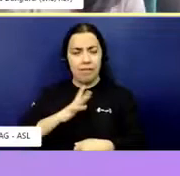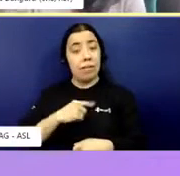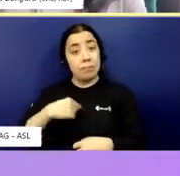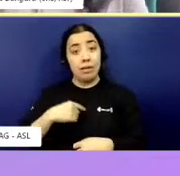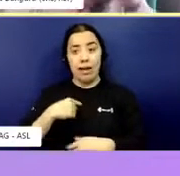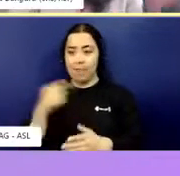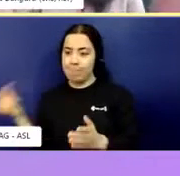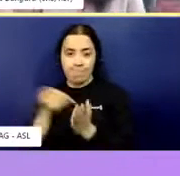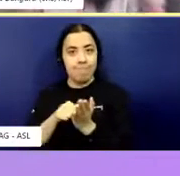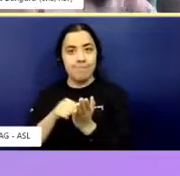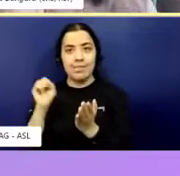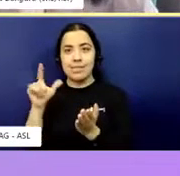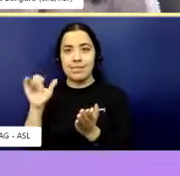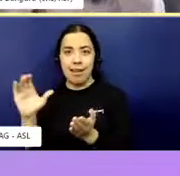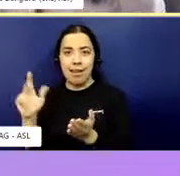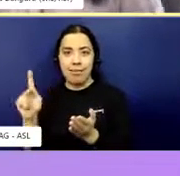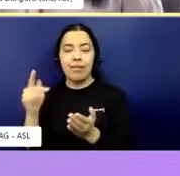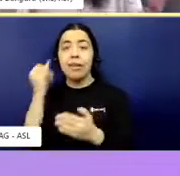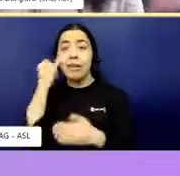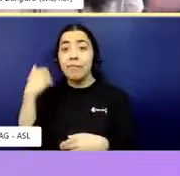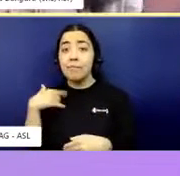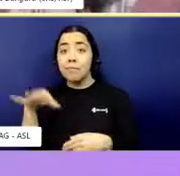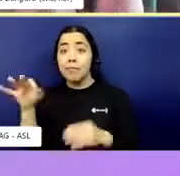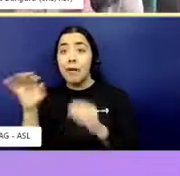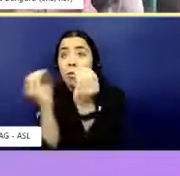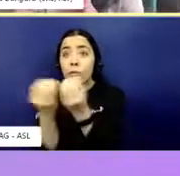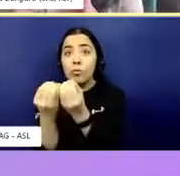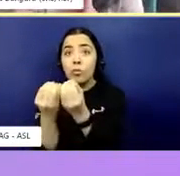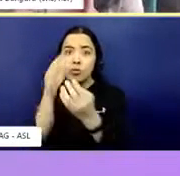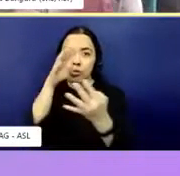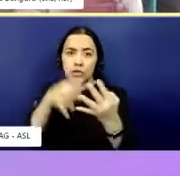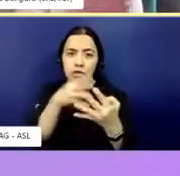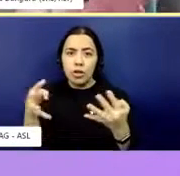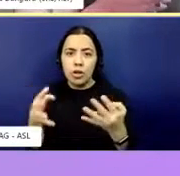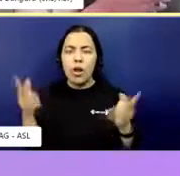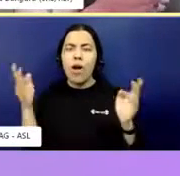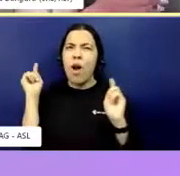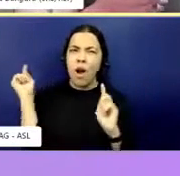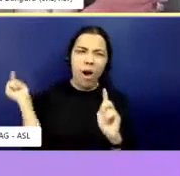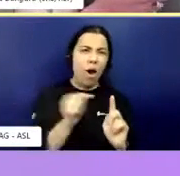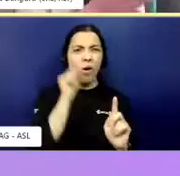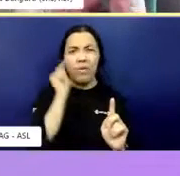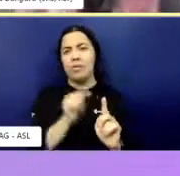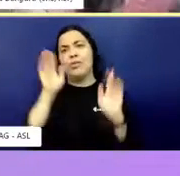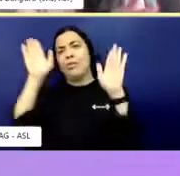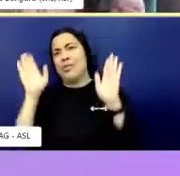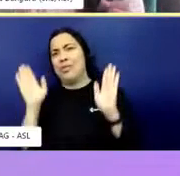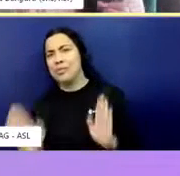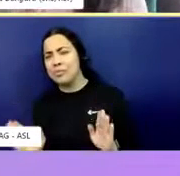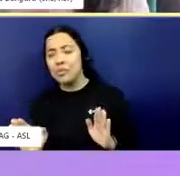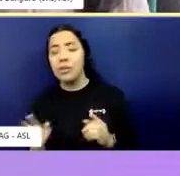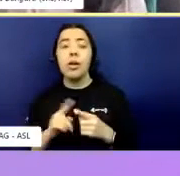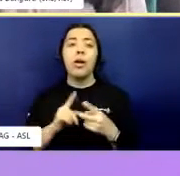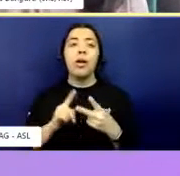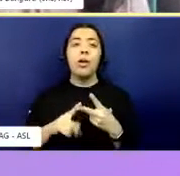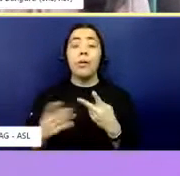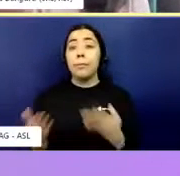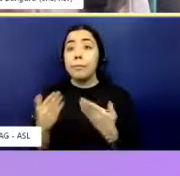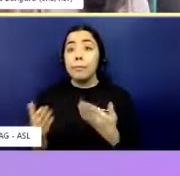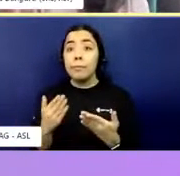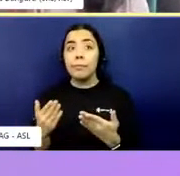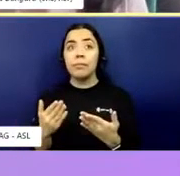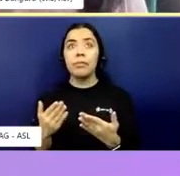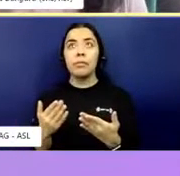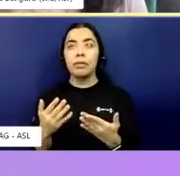go. If I find something on an organizational chart of, oh, that's a great thing. Or maybe I saw something